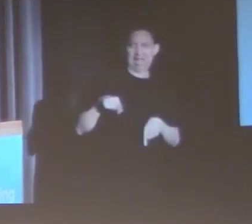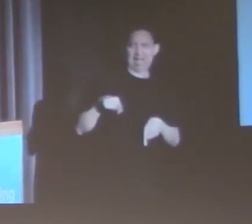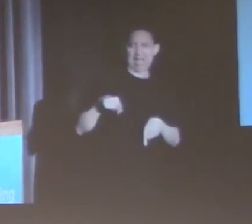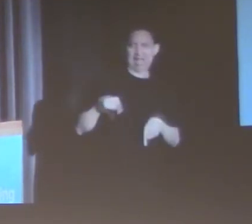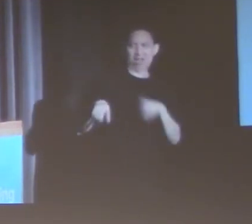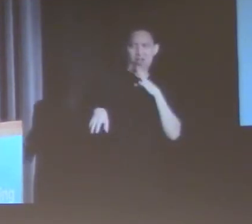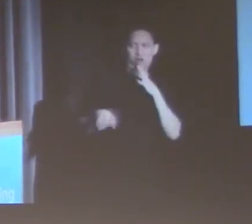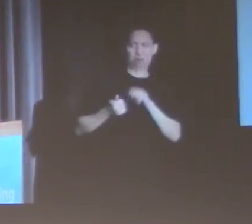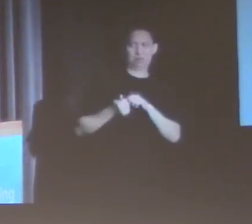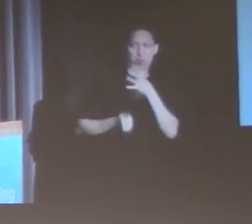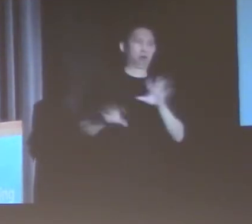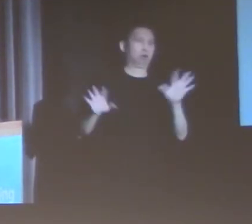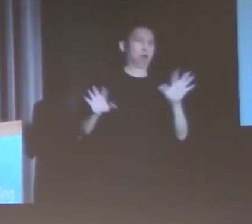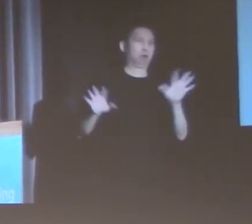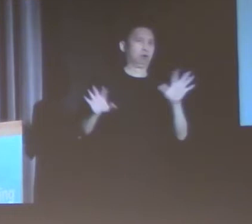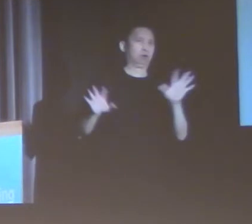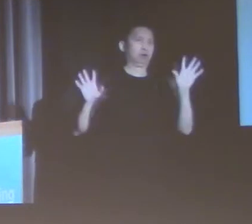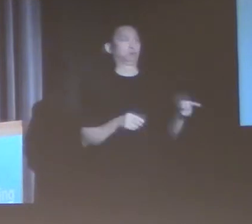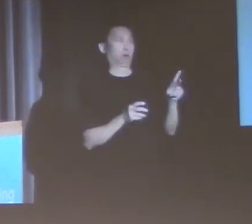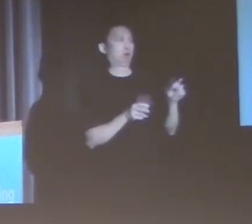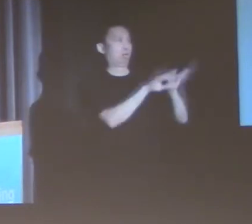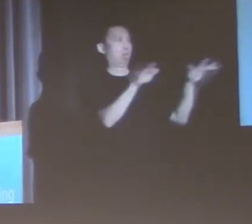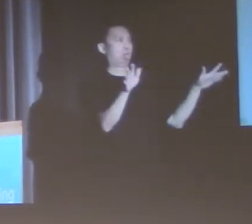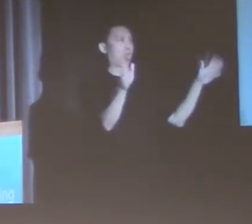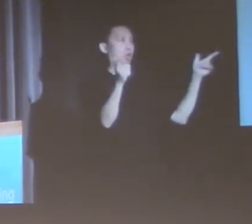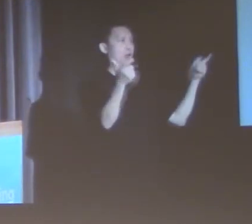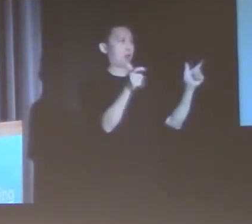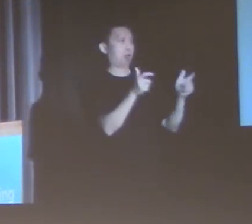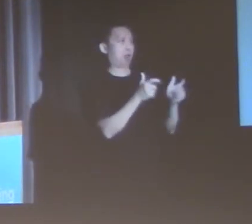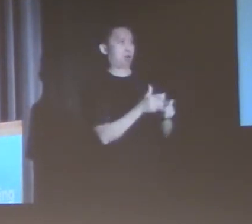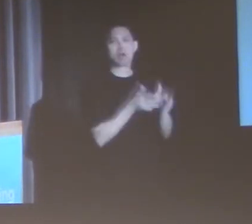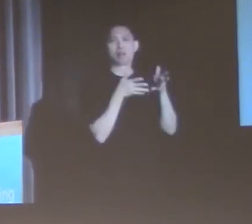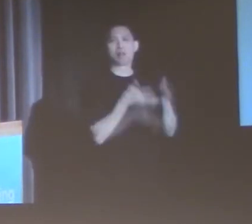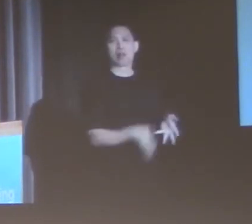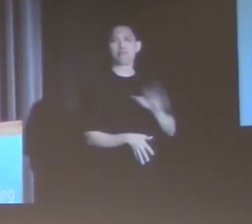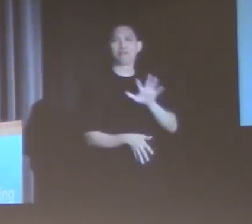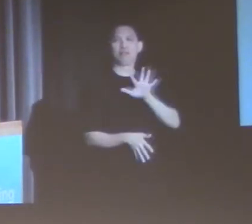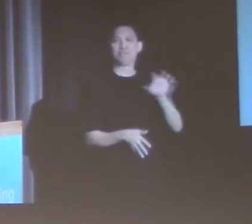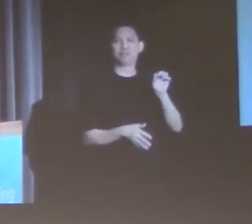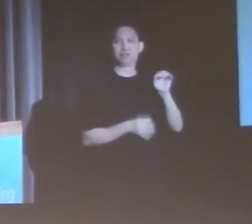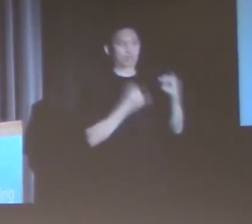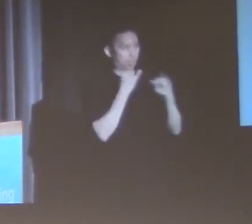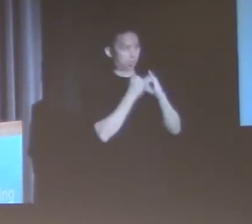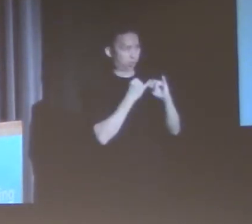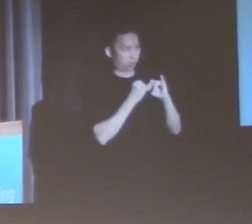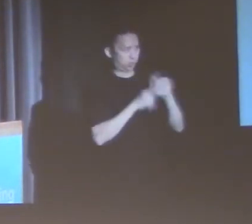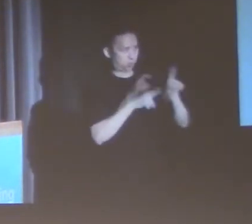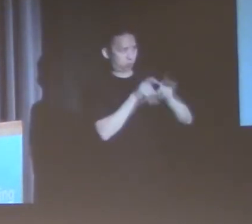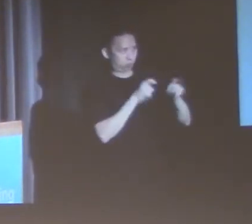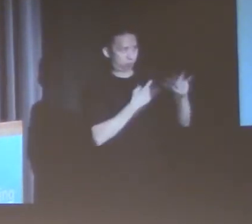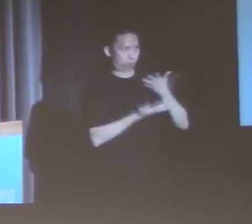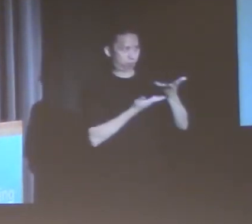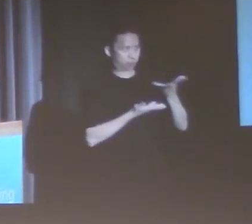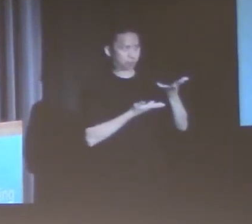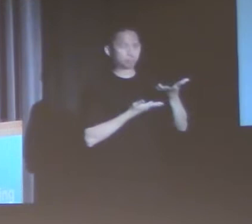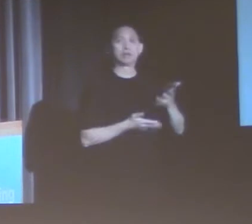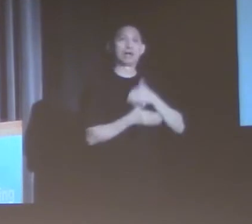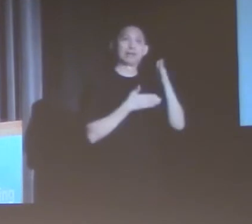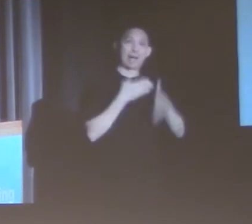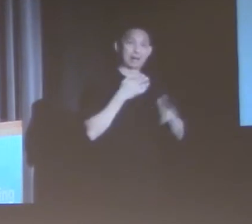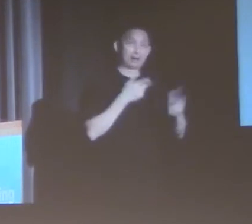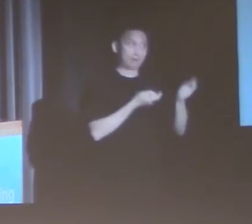And at the end, I had 50 interviews in the film, and with the editing, I end up just with 15.